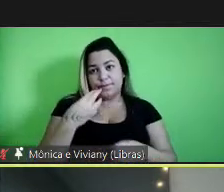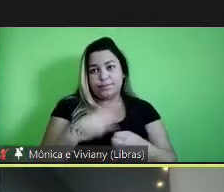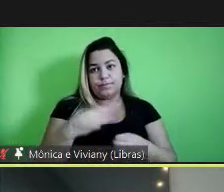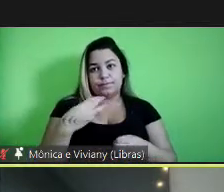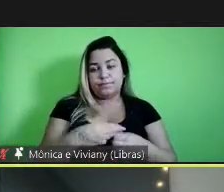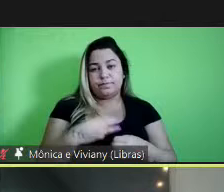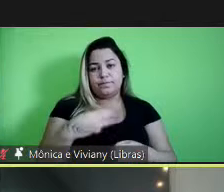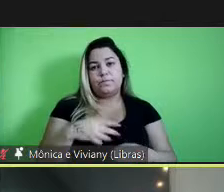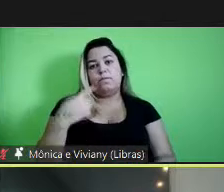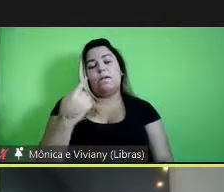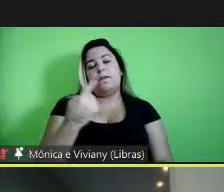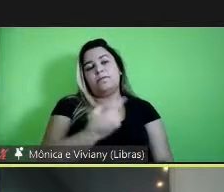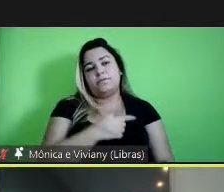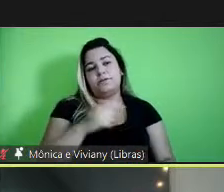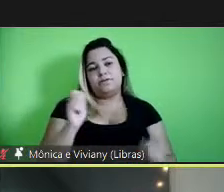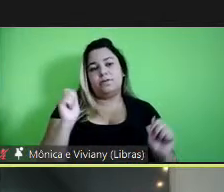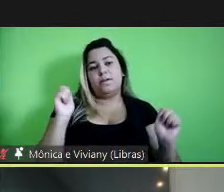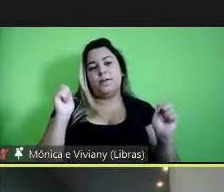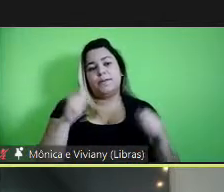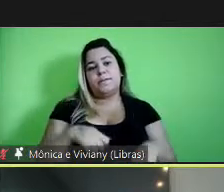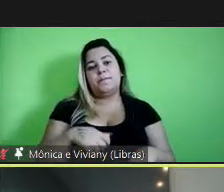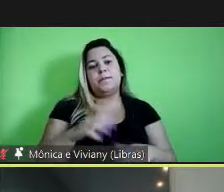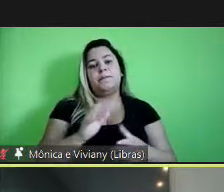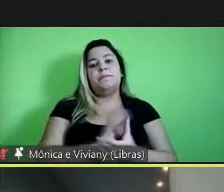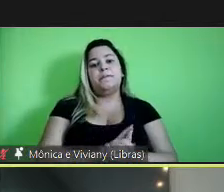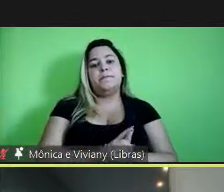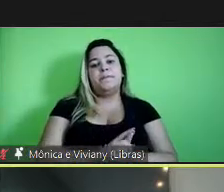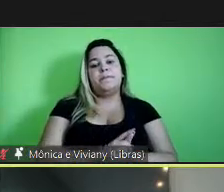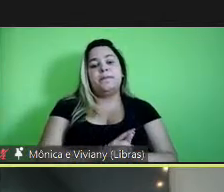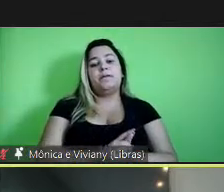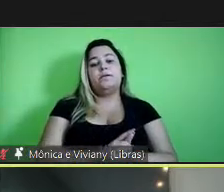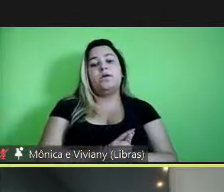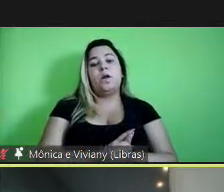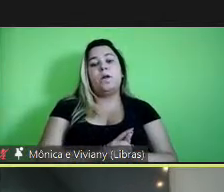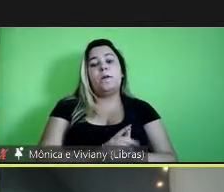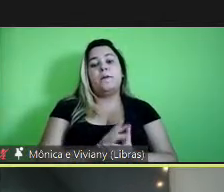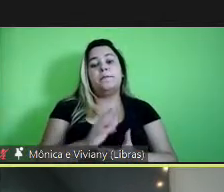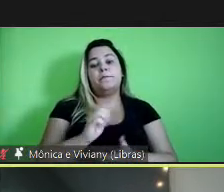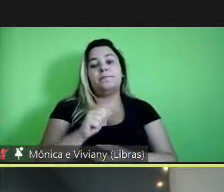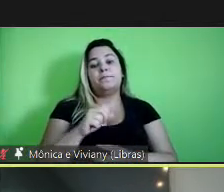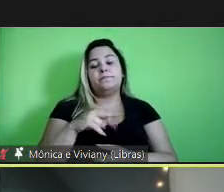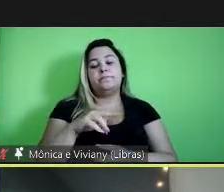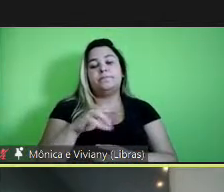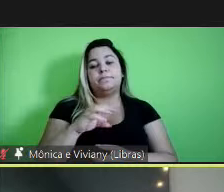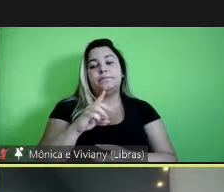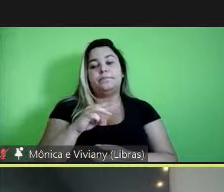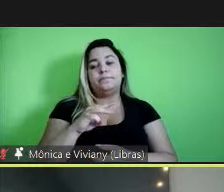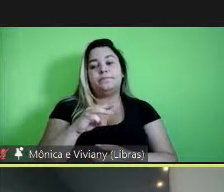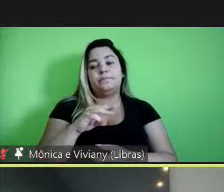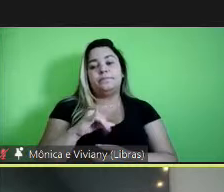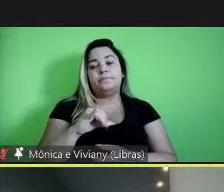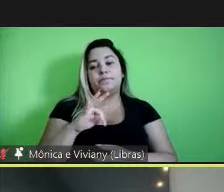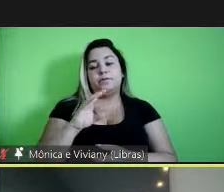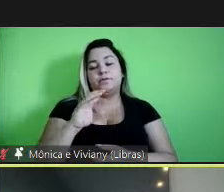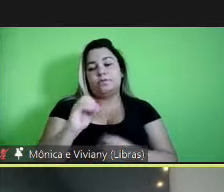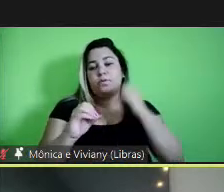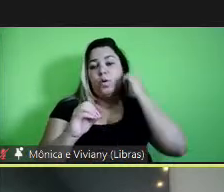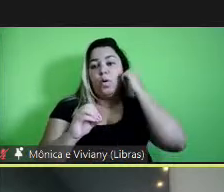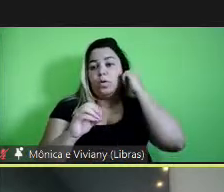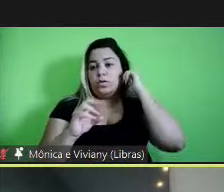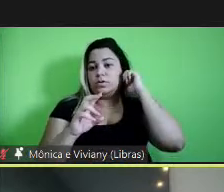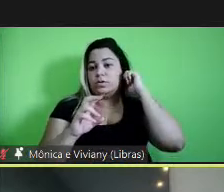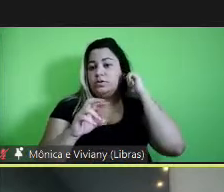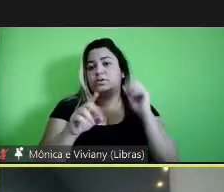but that's what we realized that it was necessary to invest in. So the care for people with